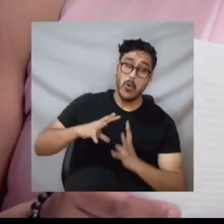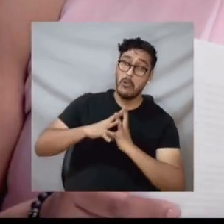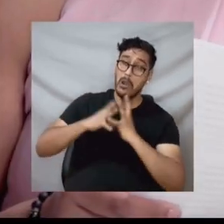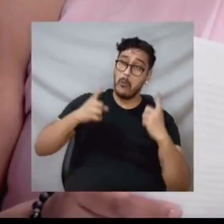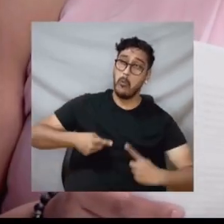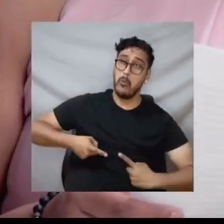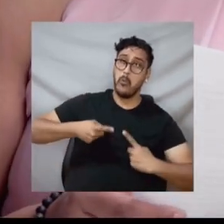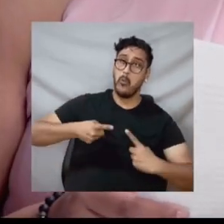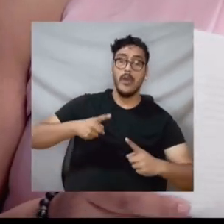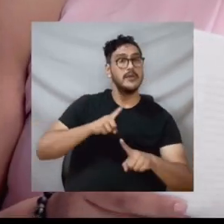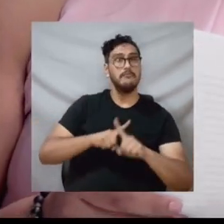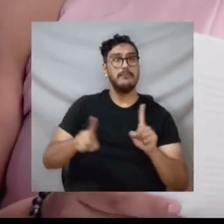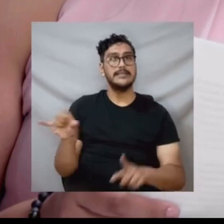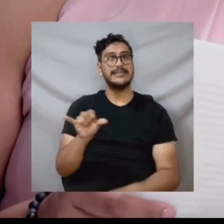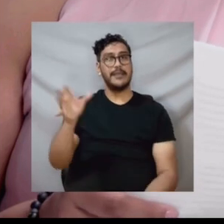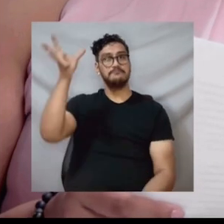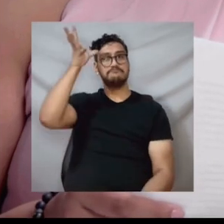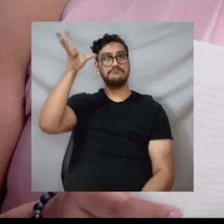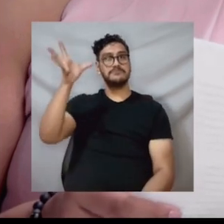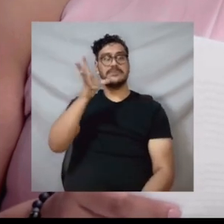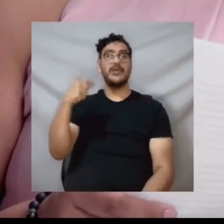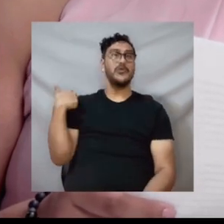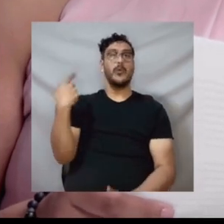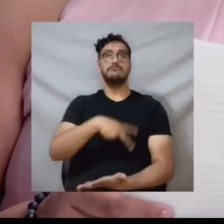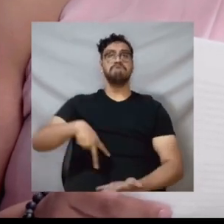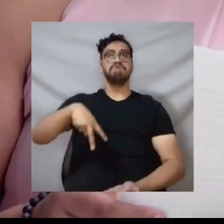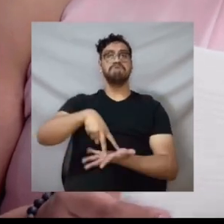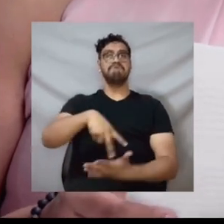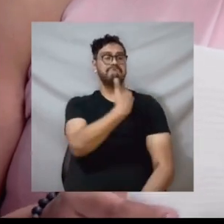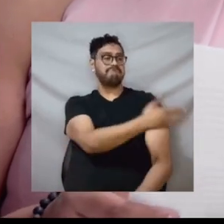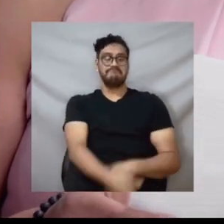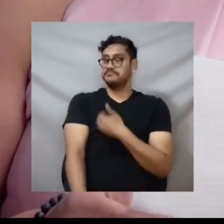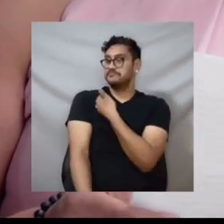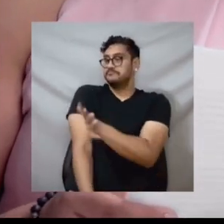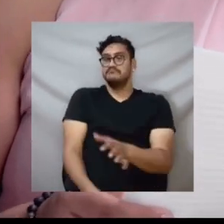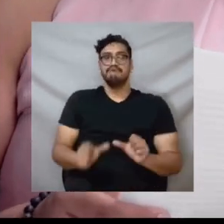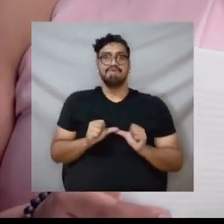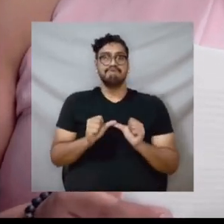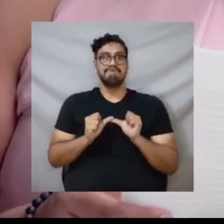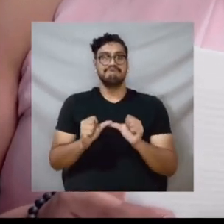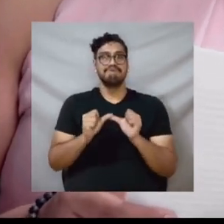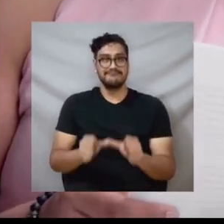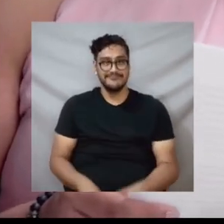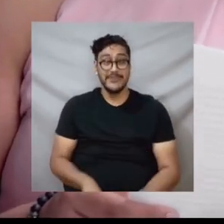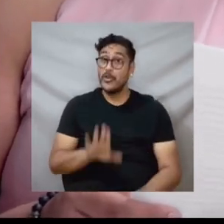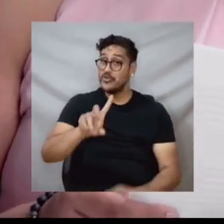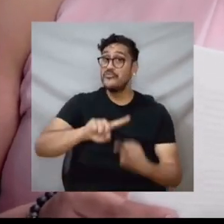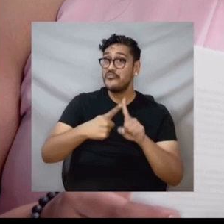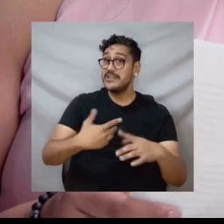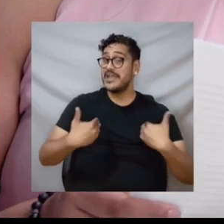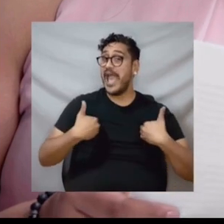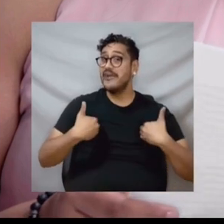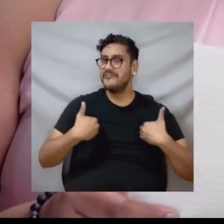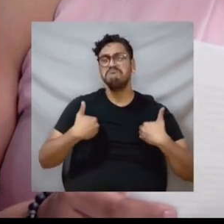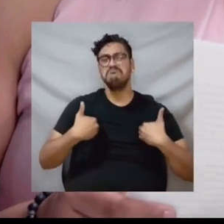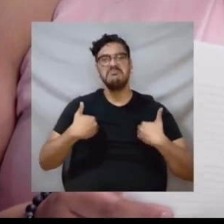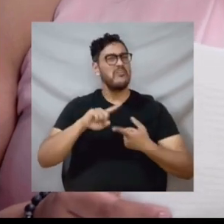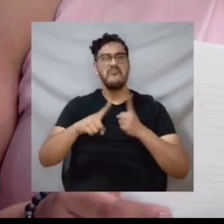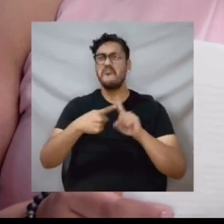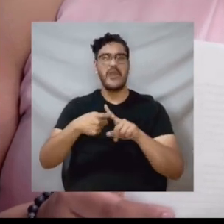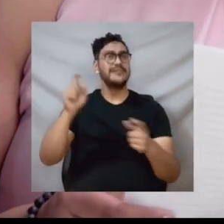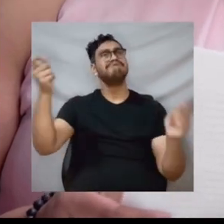like your mama your papa we stand up shake the dust off our shoulders and keep it moving yeah you have your friends and they come and go